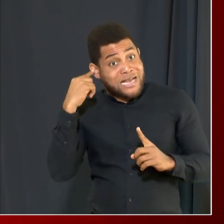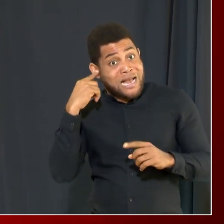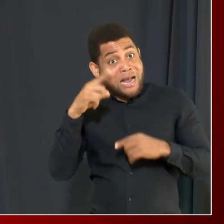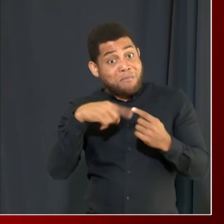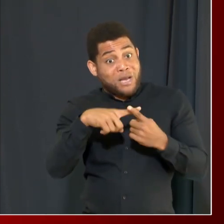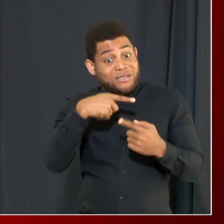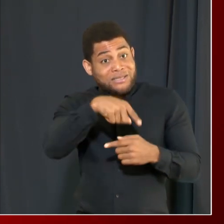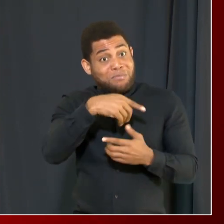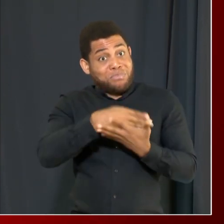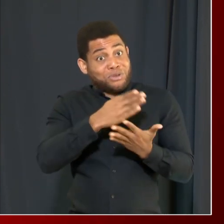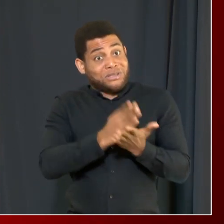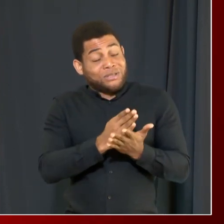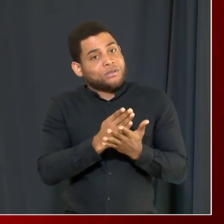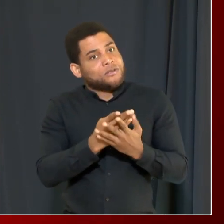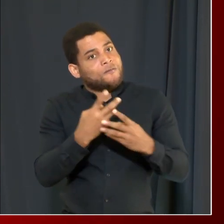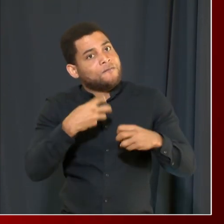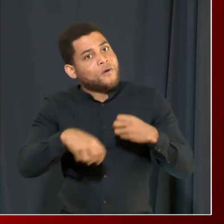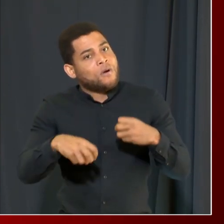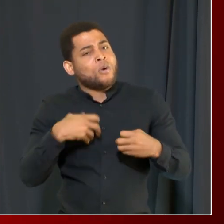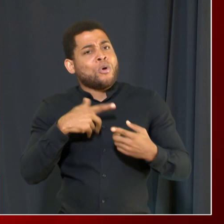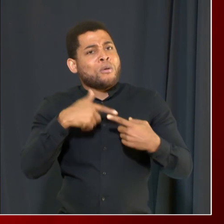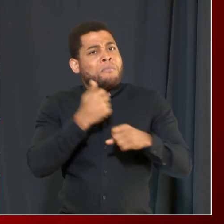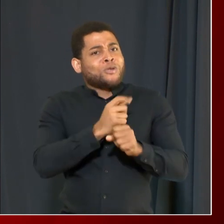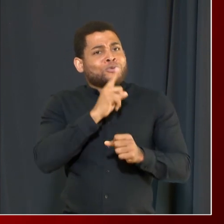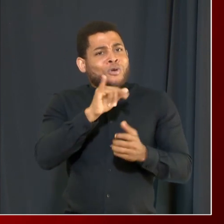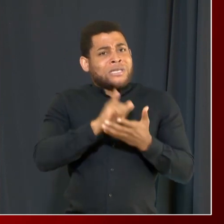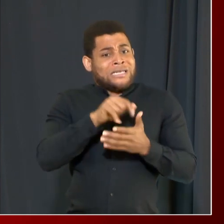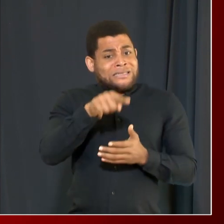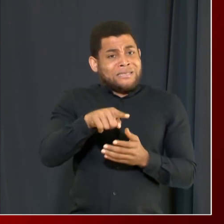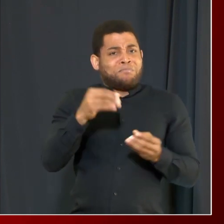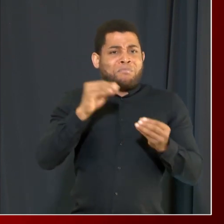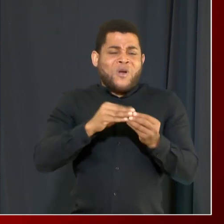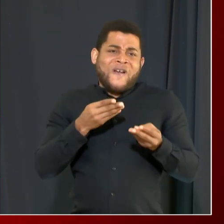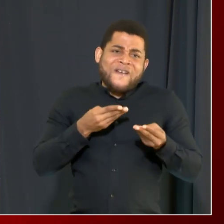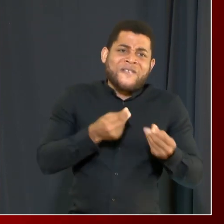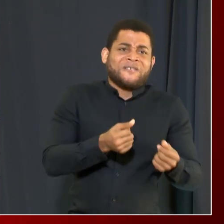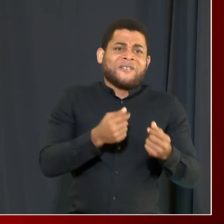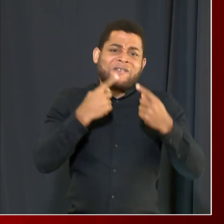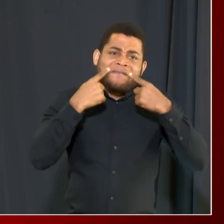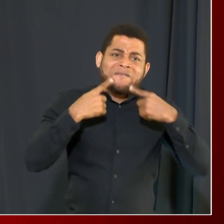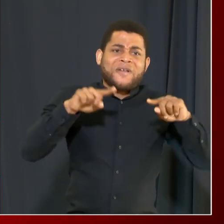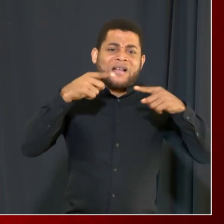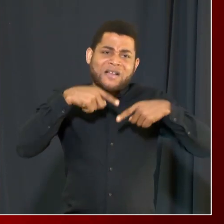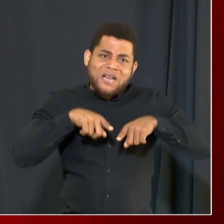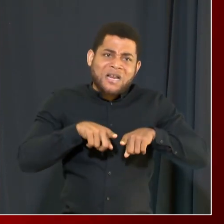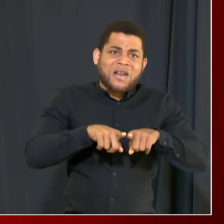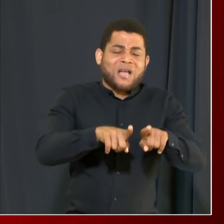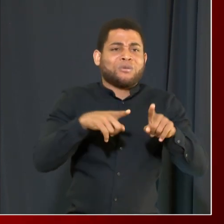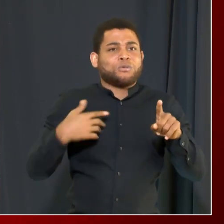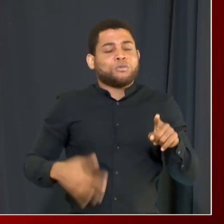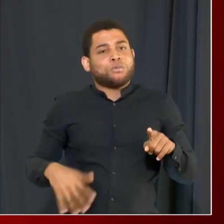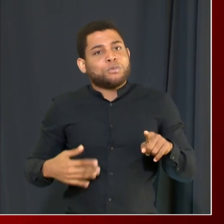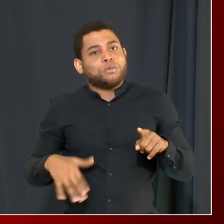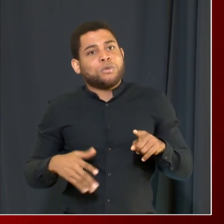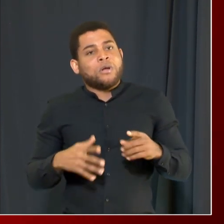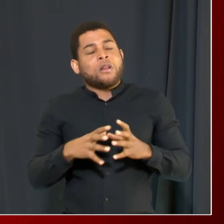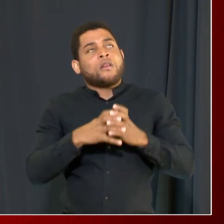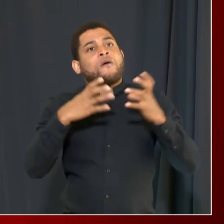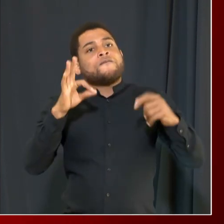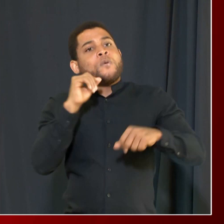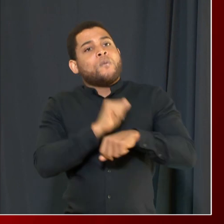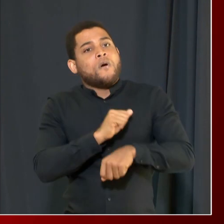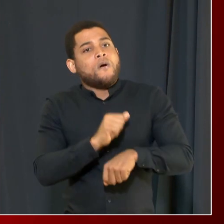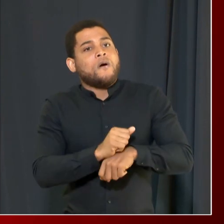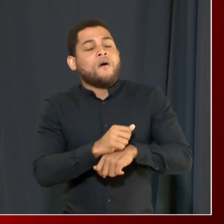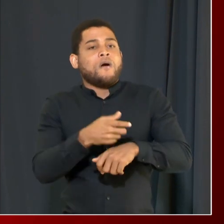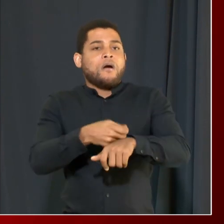we want to make sure that we're being efficient and effective and aligned. And so a lot of work in that space, a lot of collaborative work,